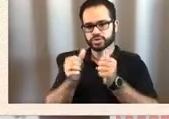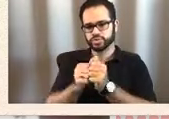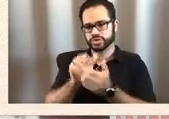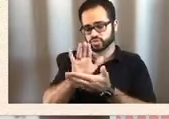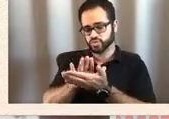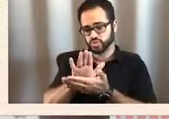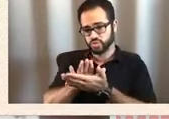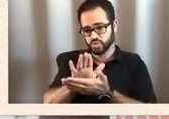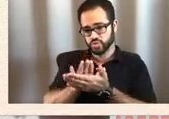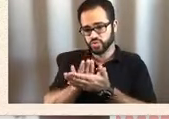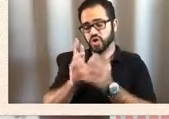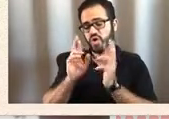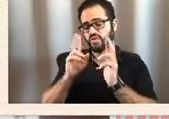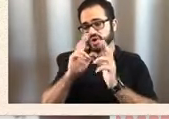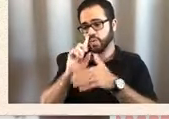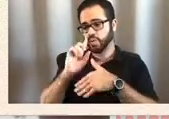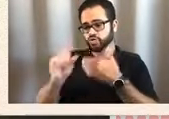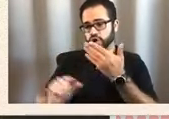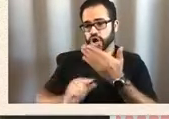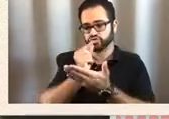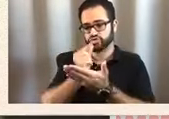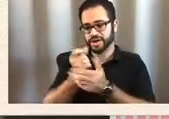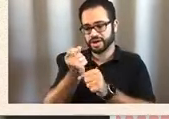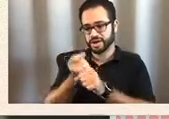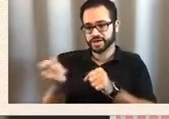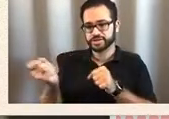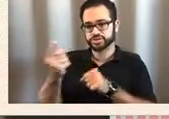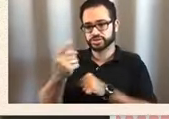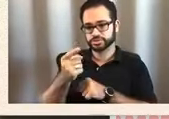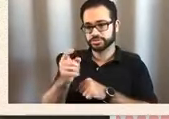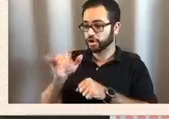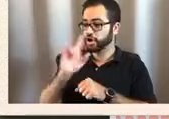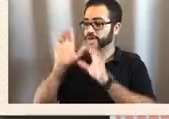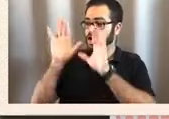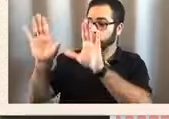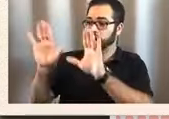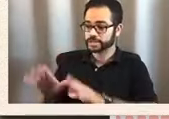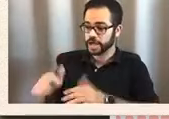year. And That would be awesomeness.